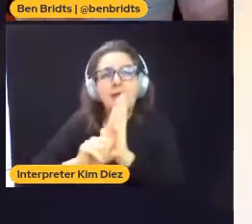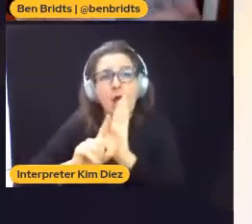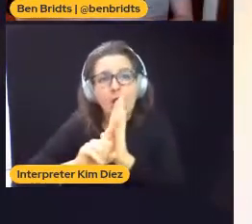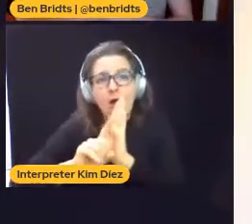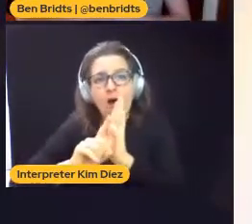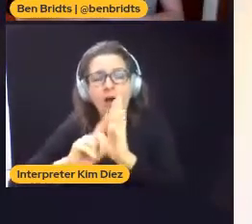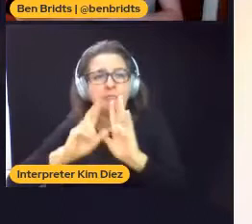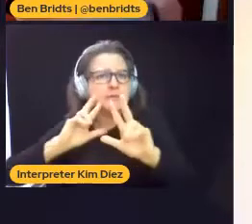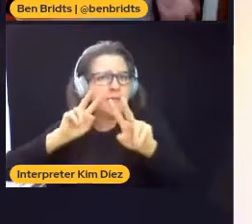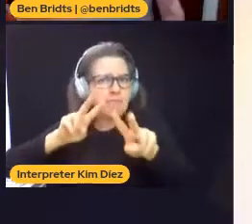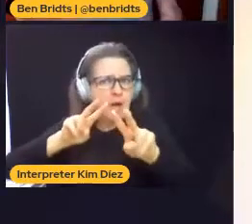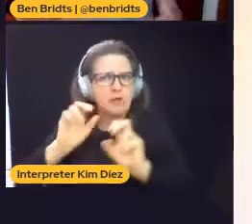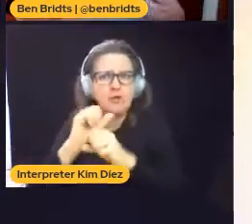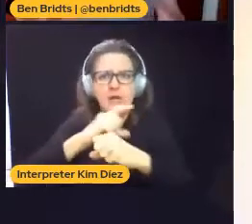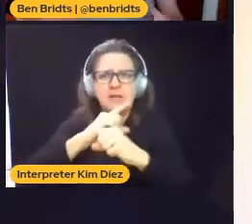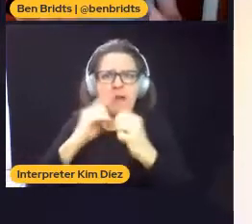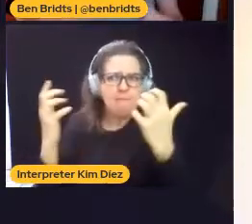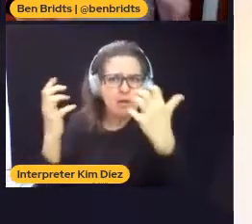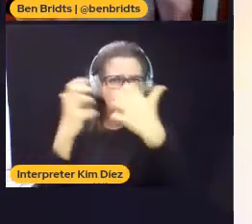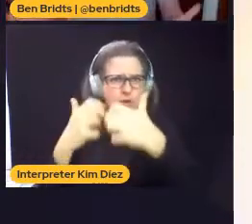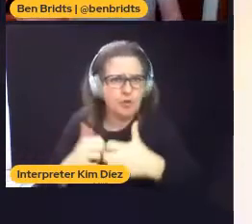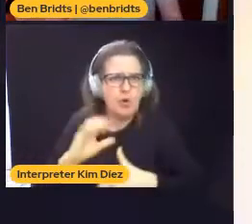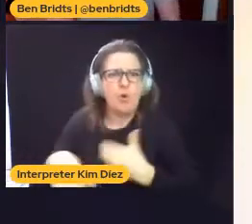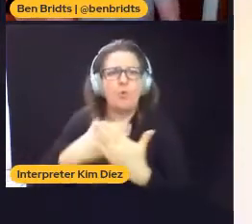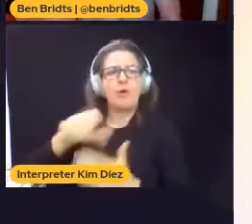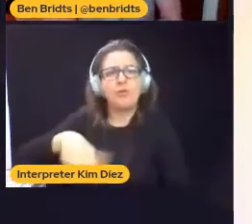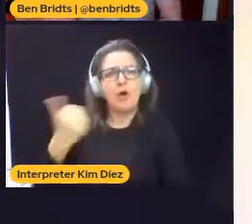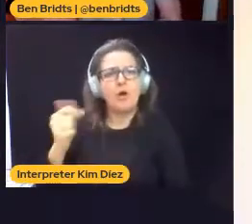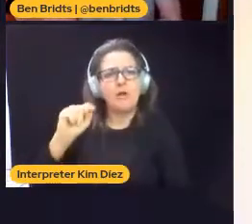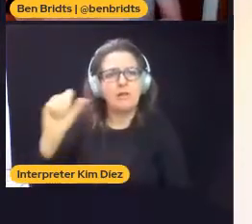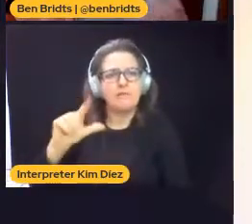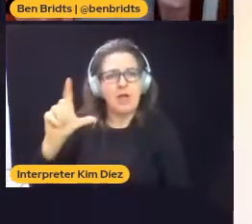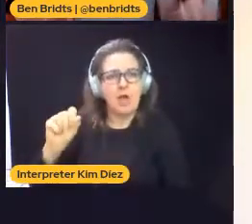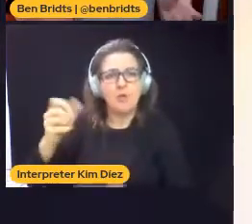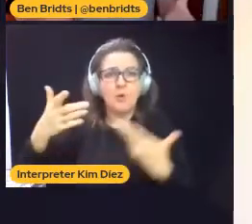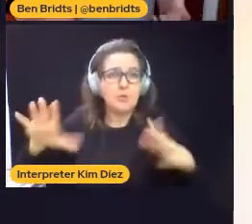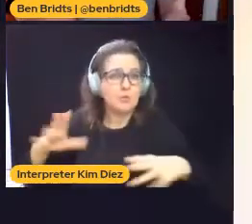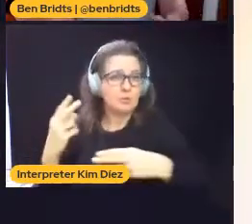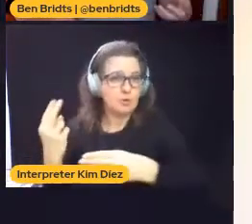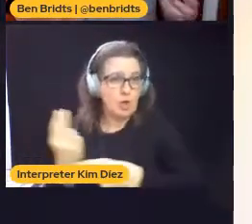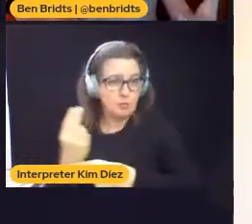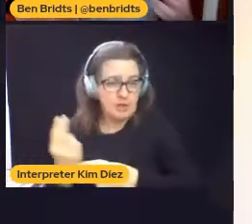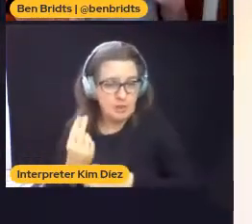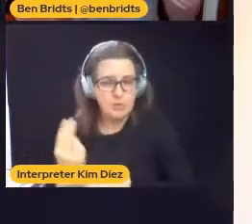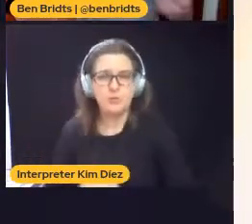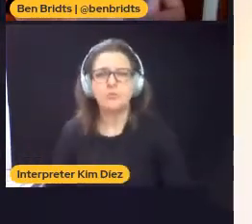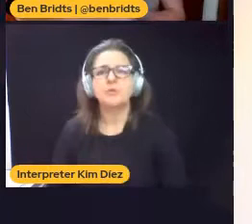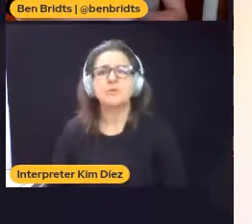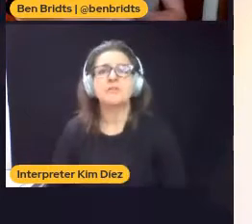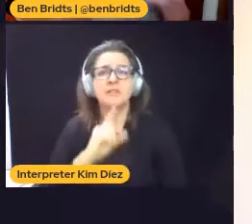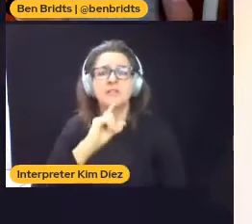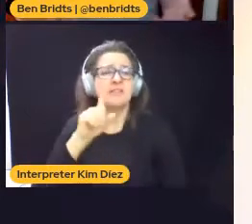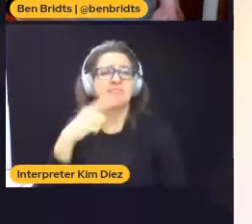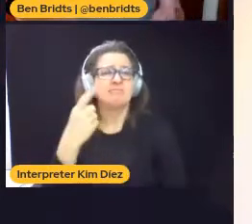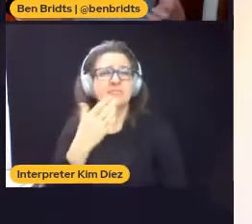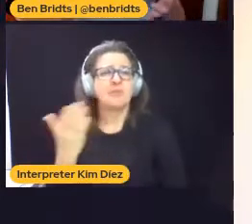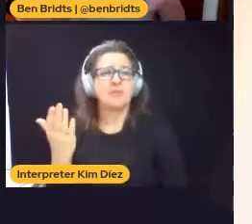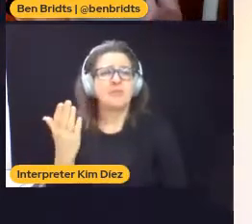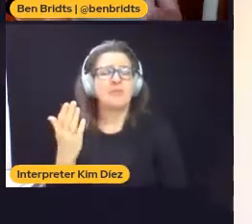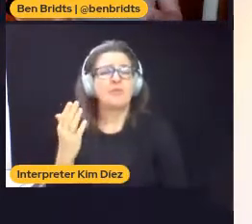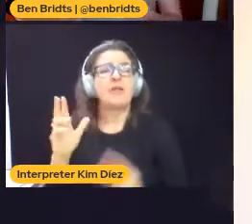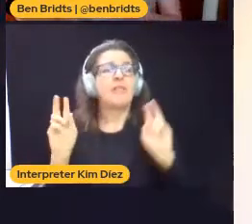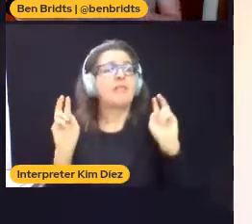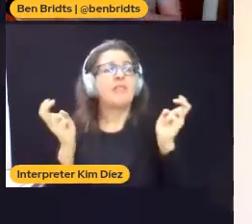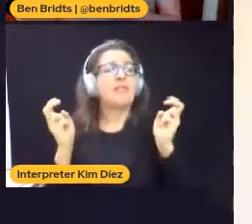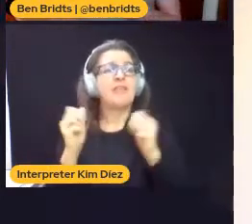that integrates with all the other tools that were already being used. And the only thing that the team would have to